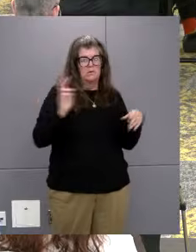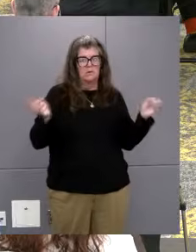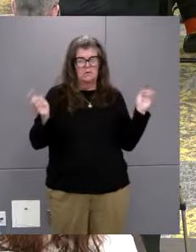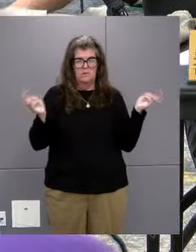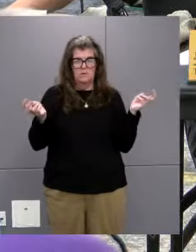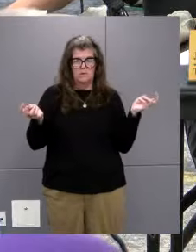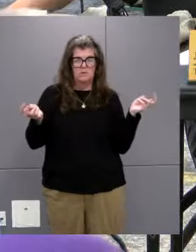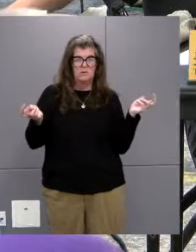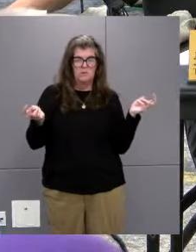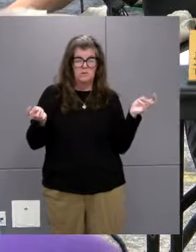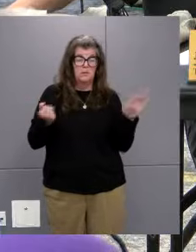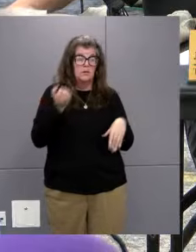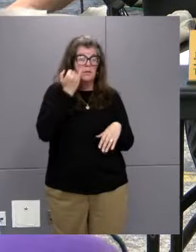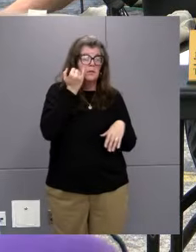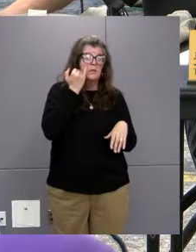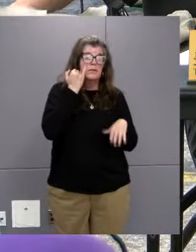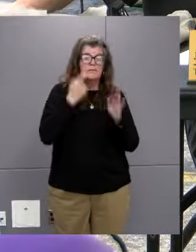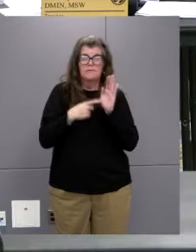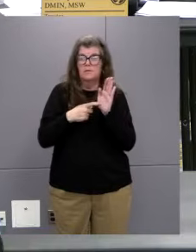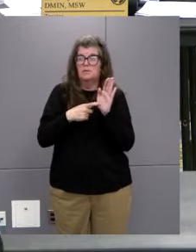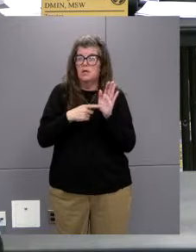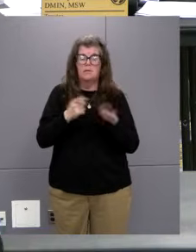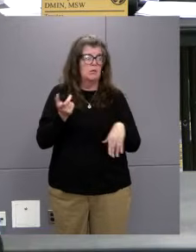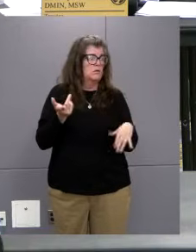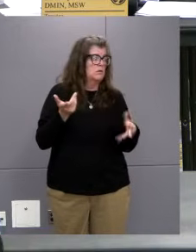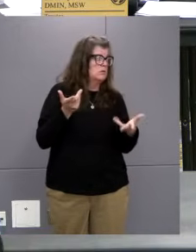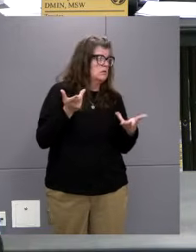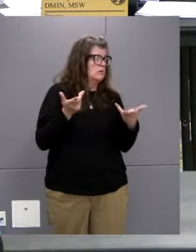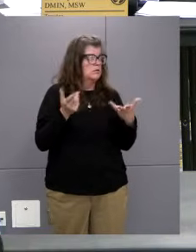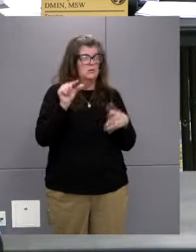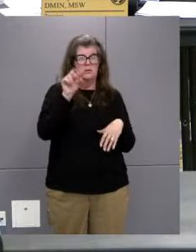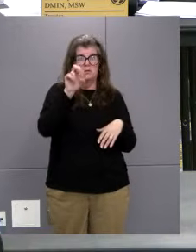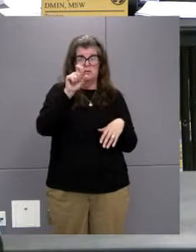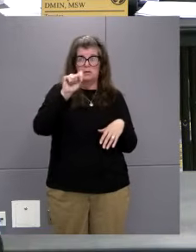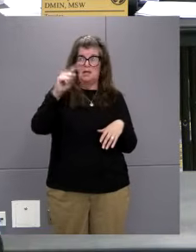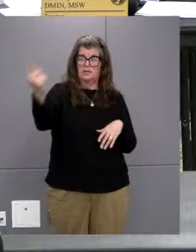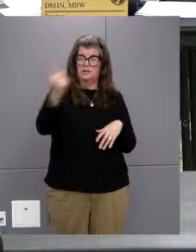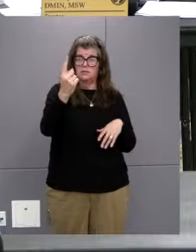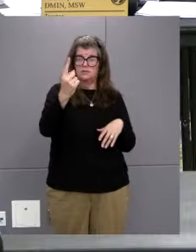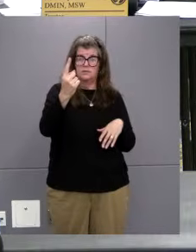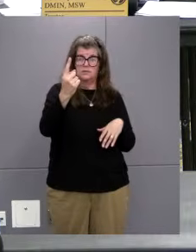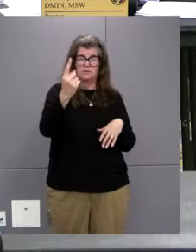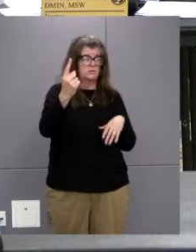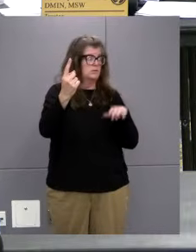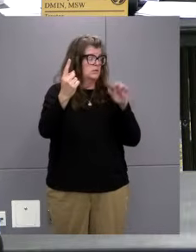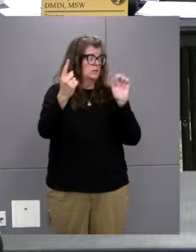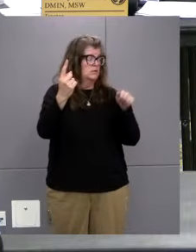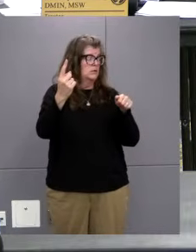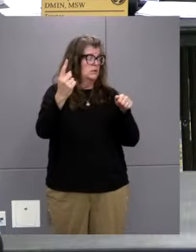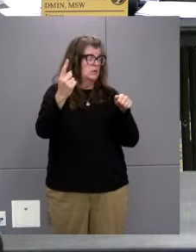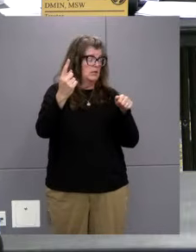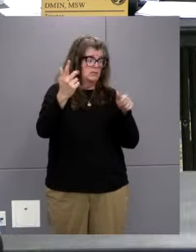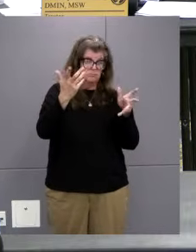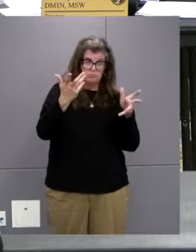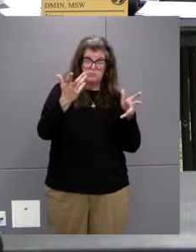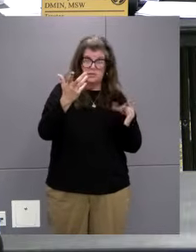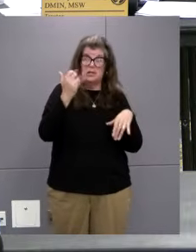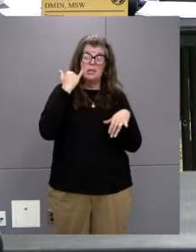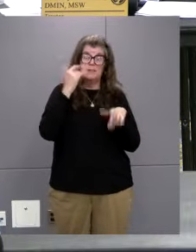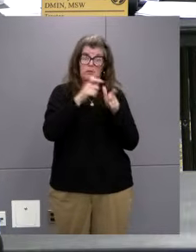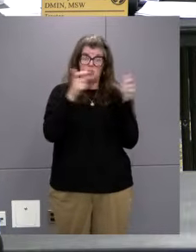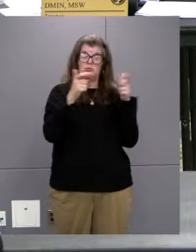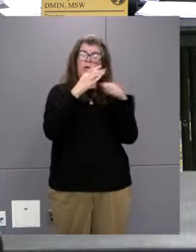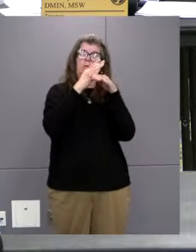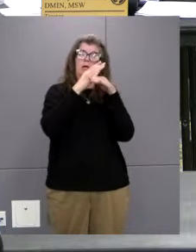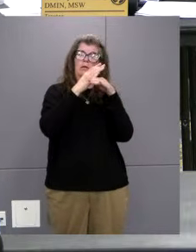if a guest has come in, we could block them. Now, if a majority blocks